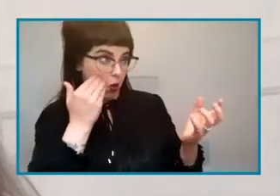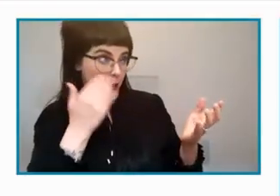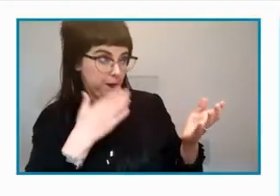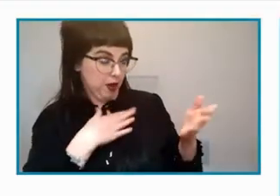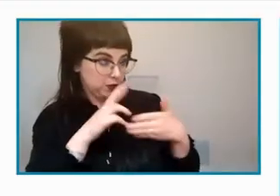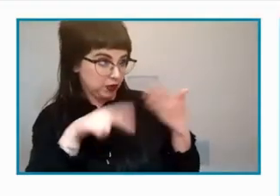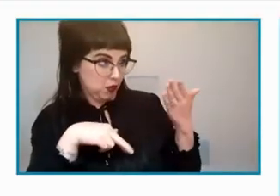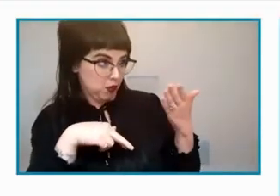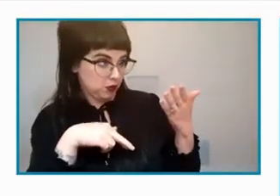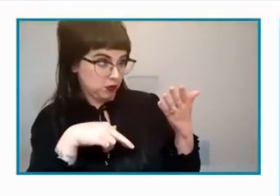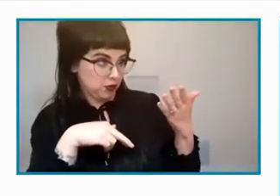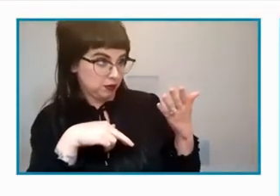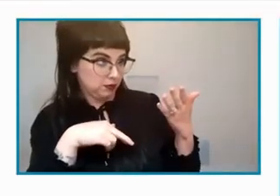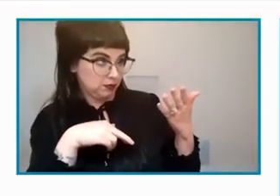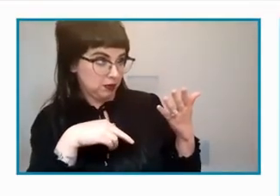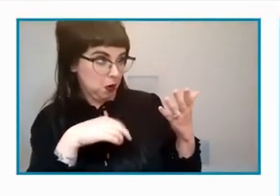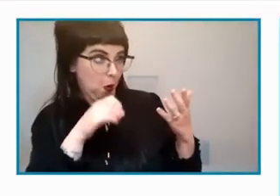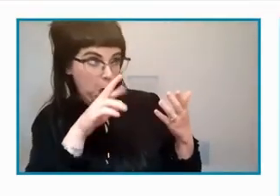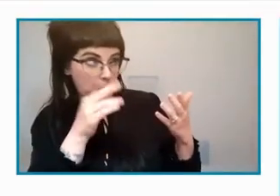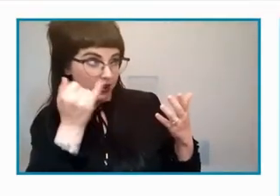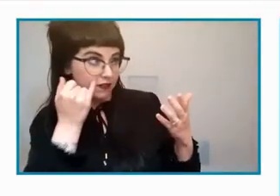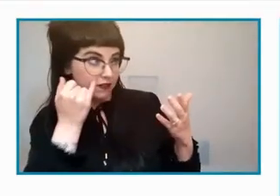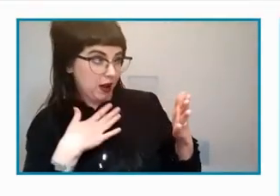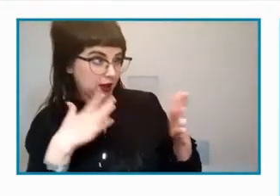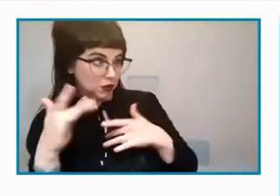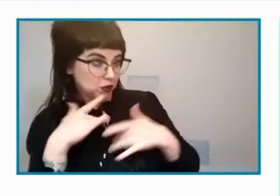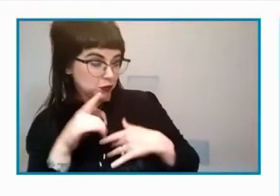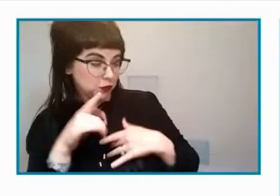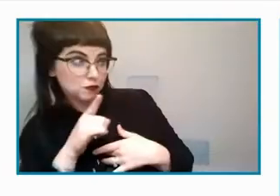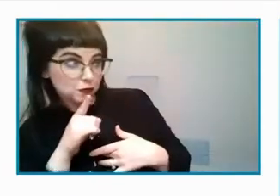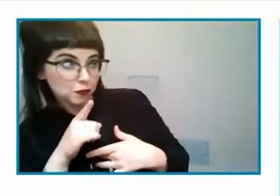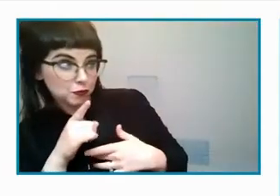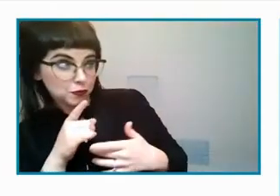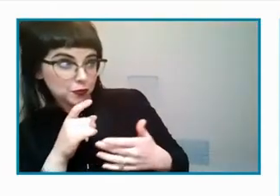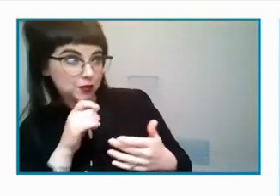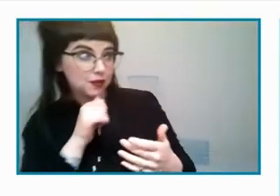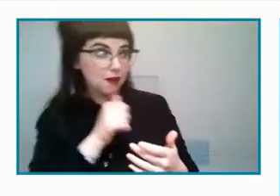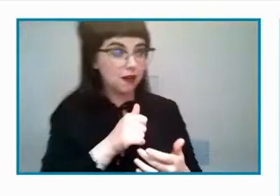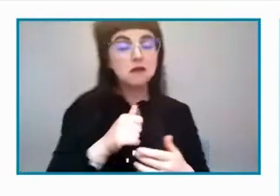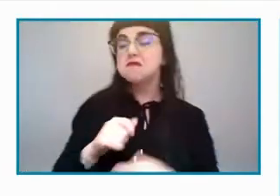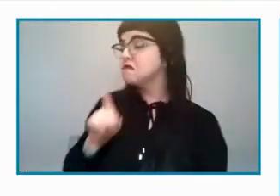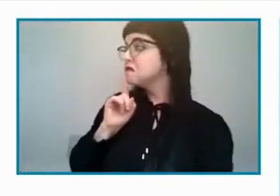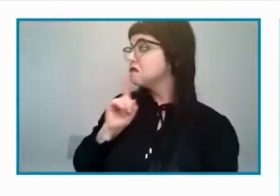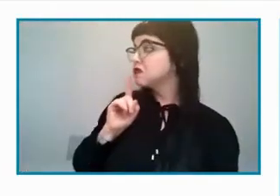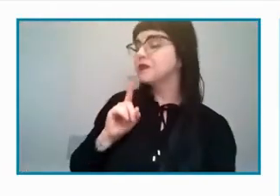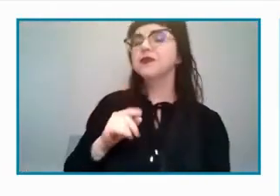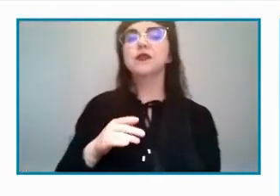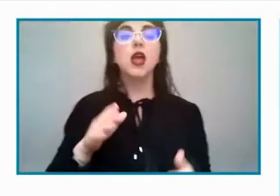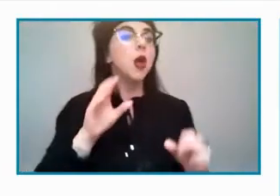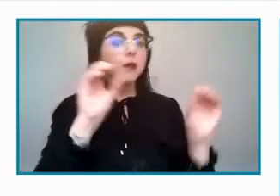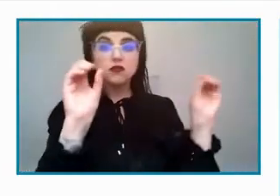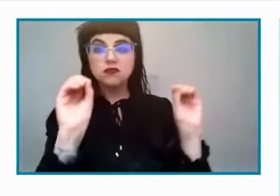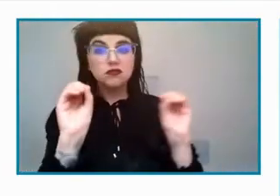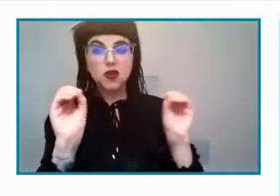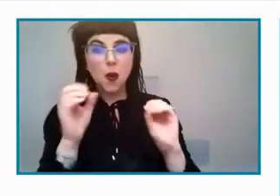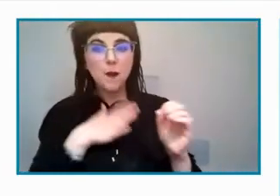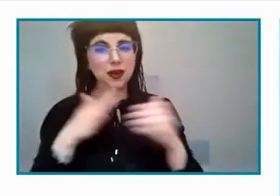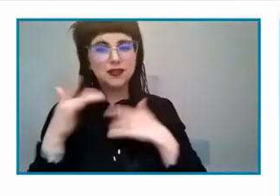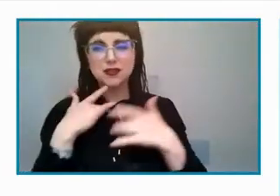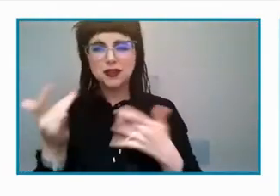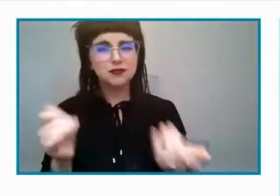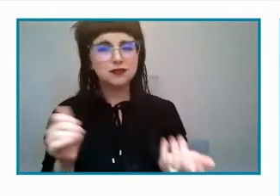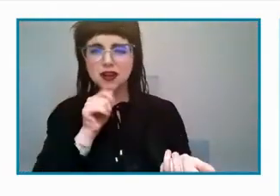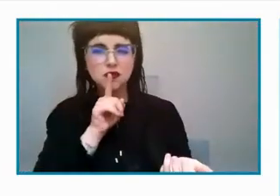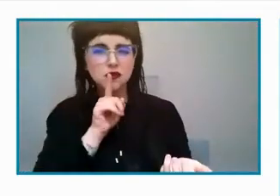or if my concern was realized. But my concern was not realized at all. From the